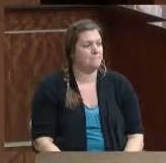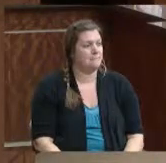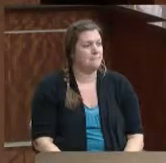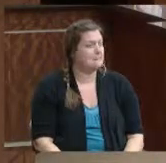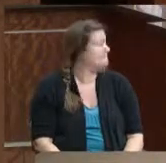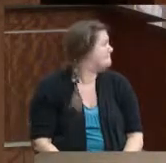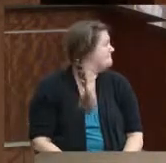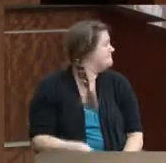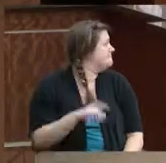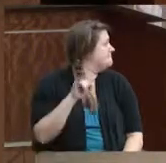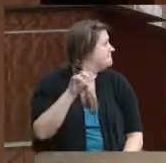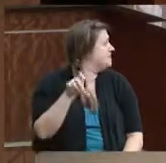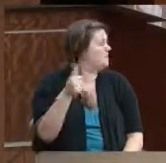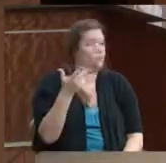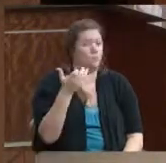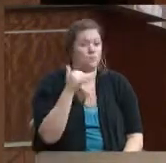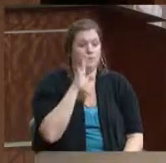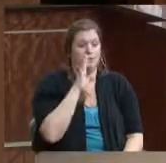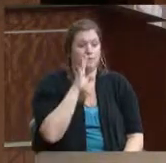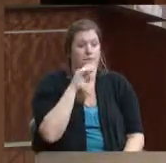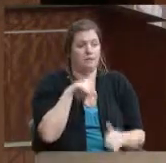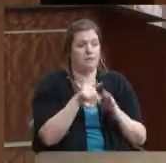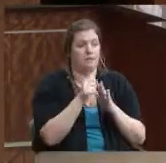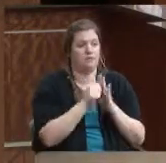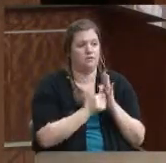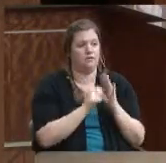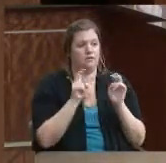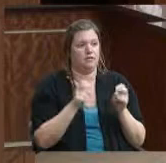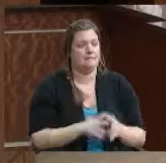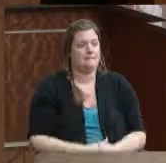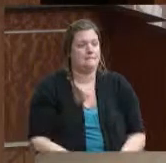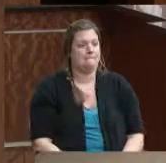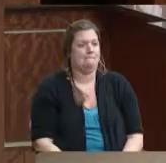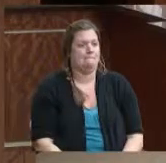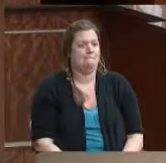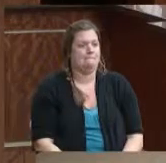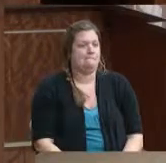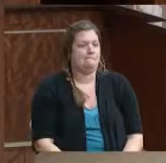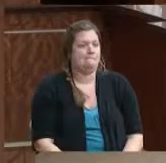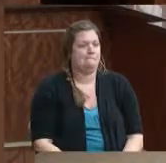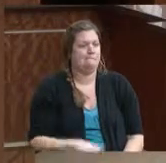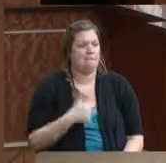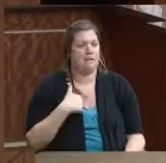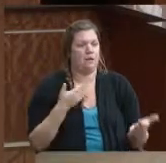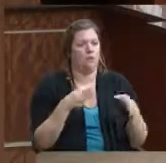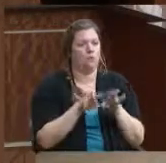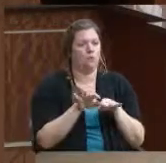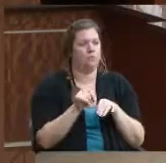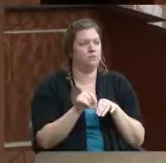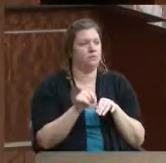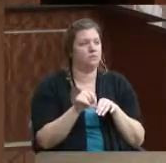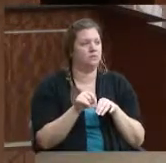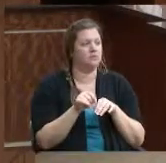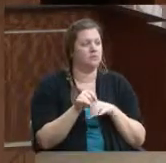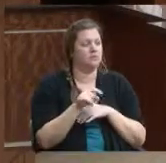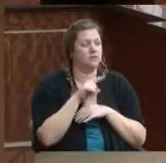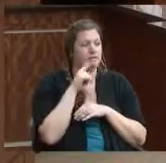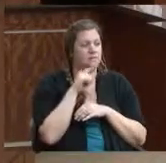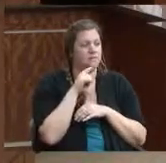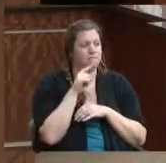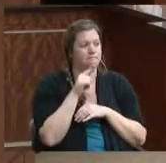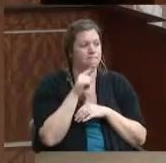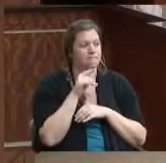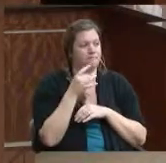Is there anyone else who'd like to speak on this agenda item? Seeing none, I'll close the public hearing